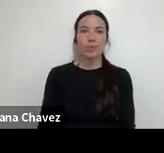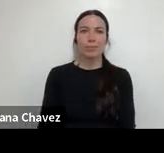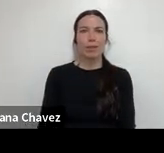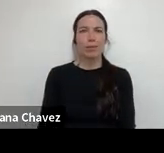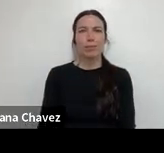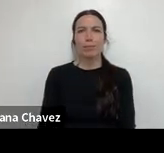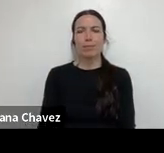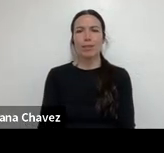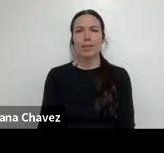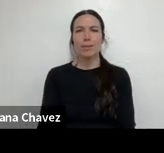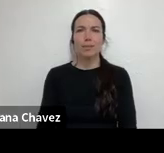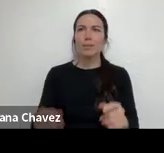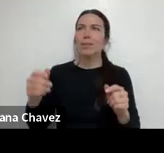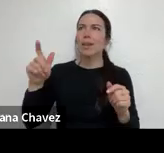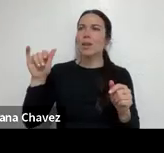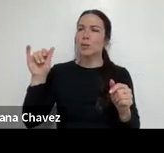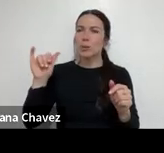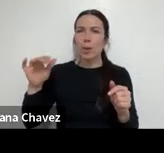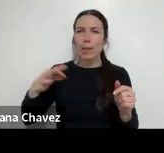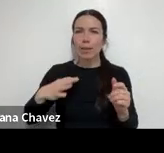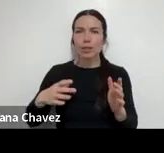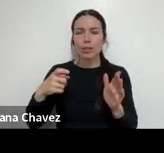an application fee before